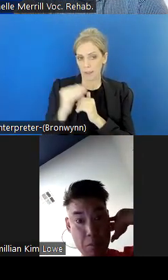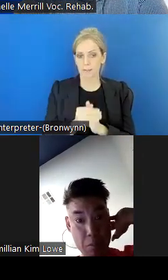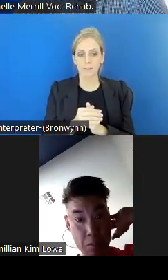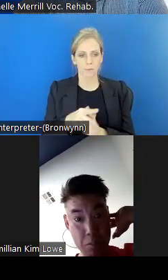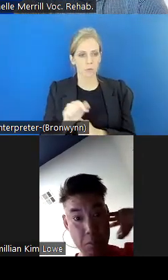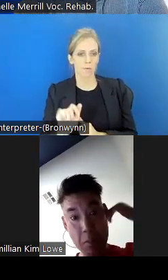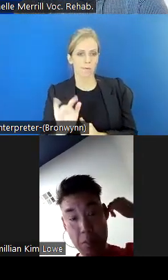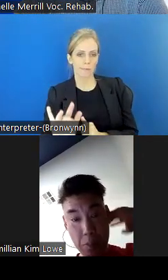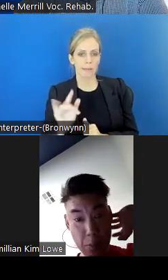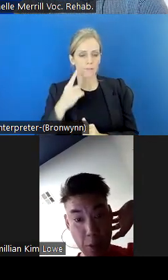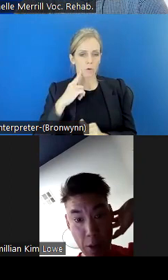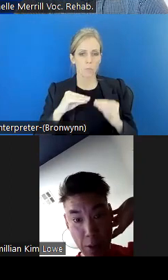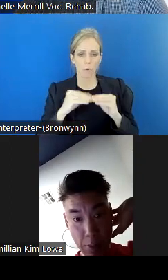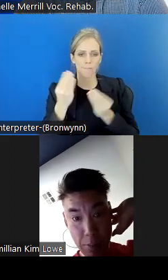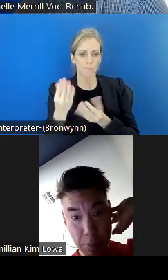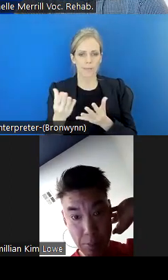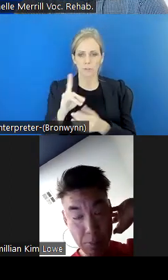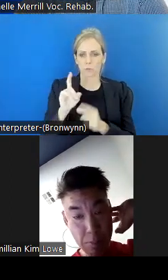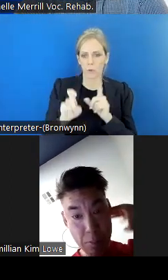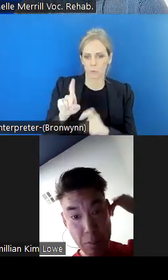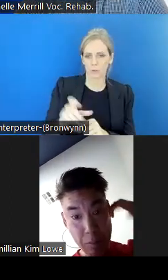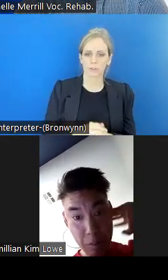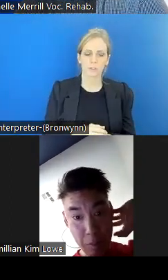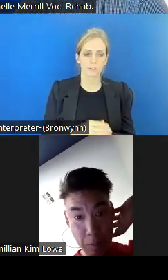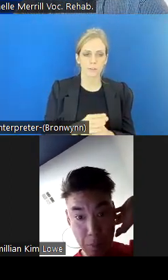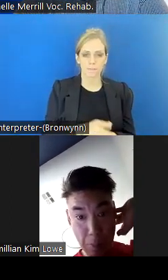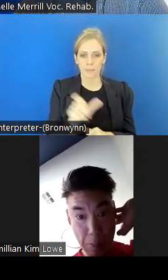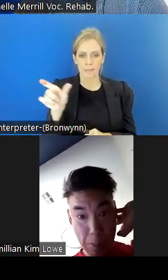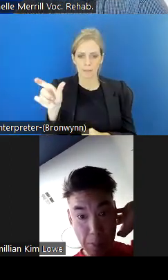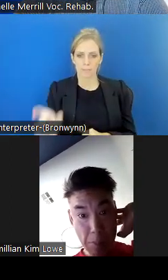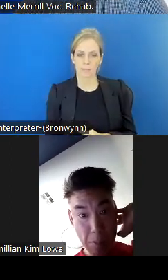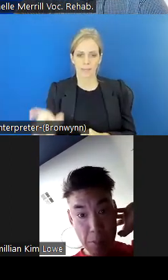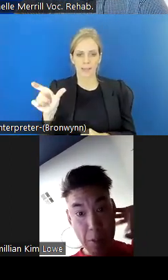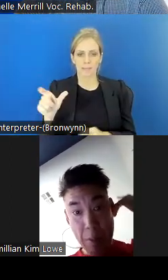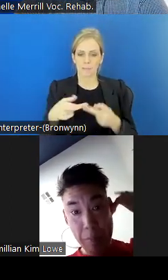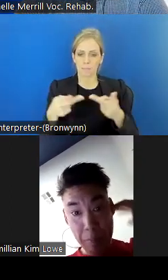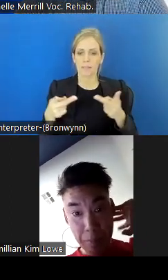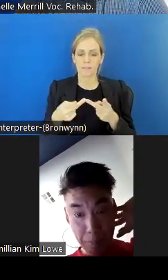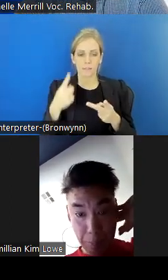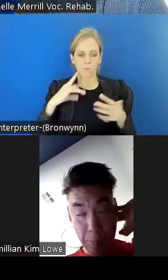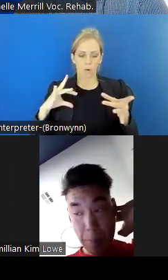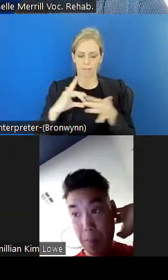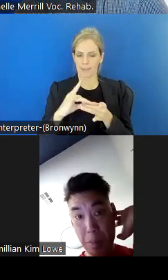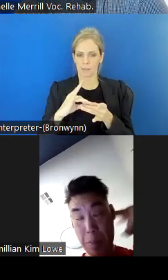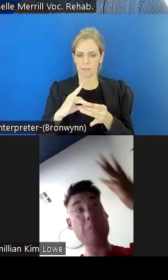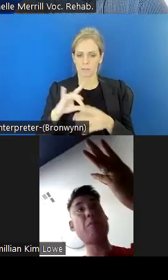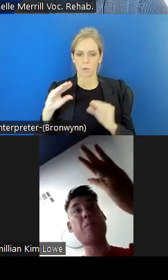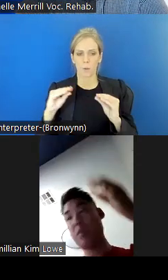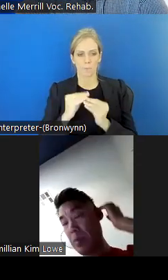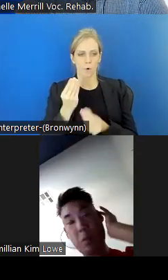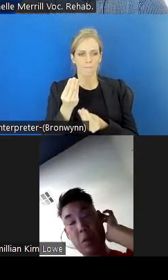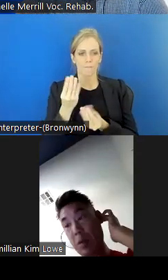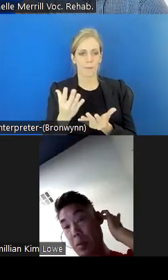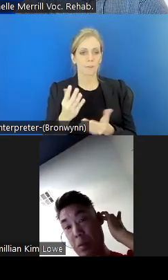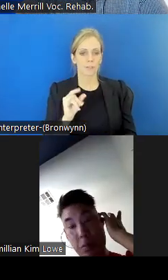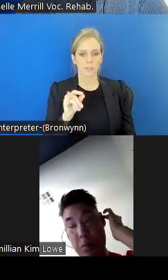button. And there's places where you can open up these links to more information. If you